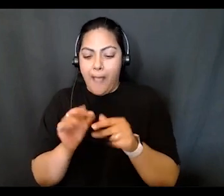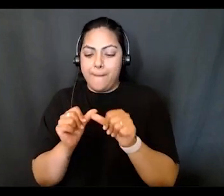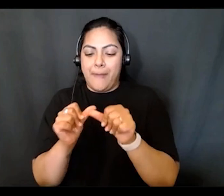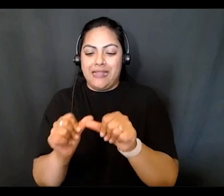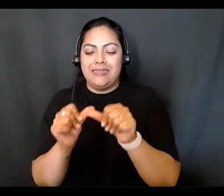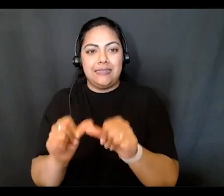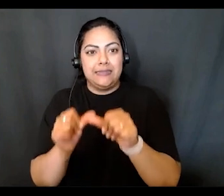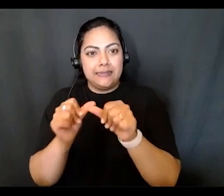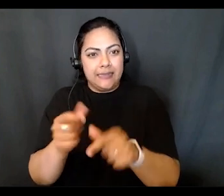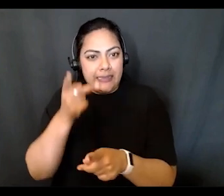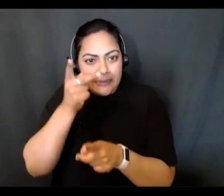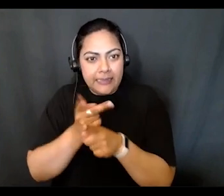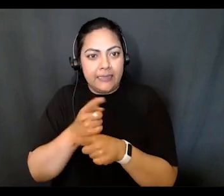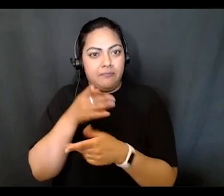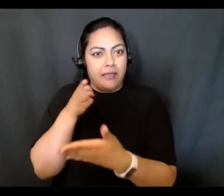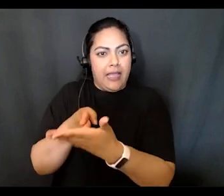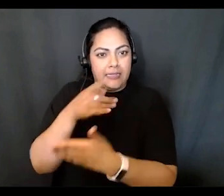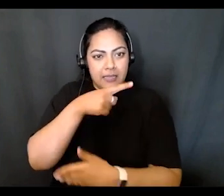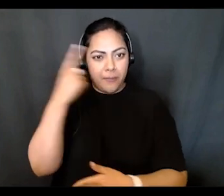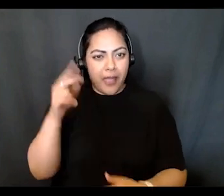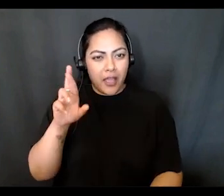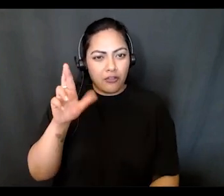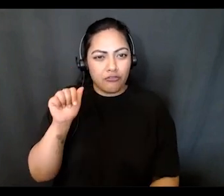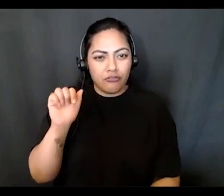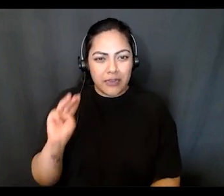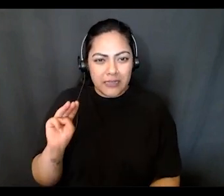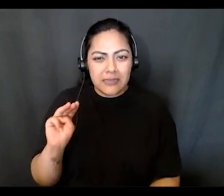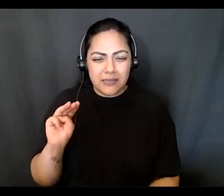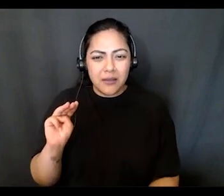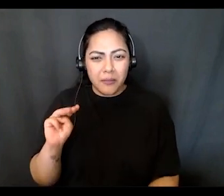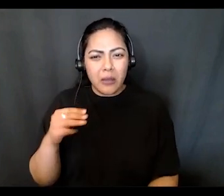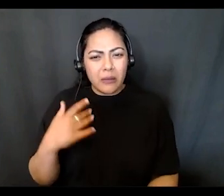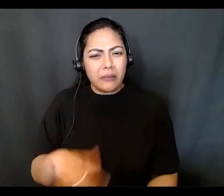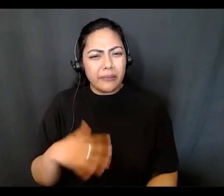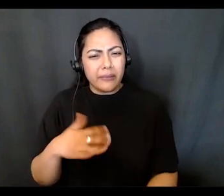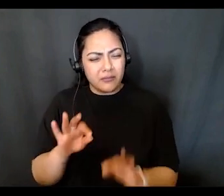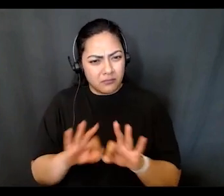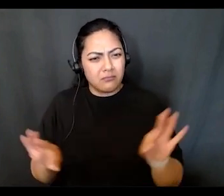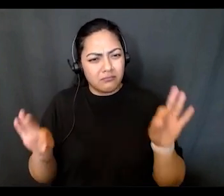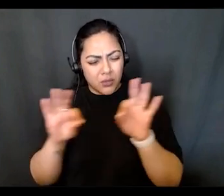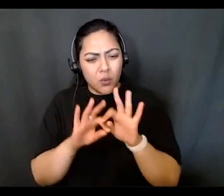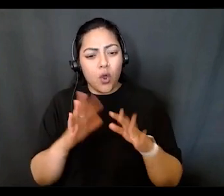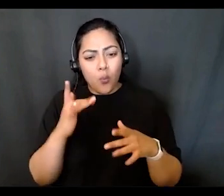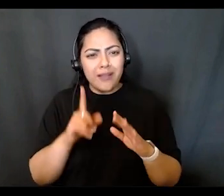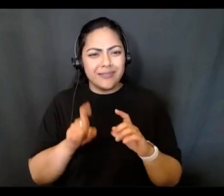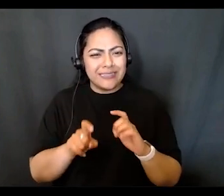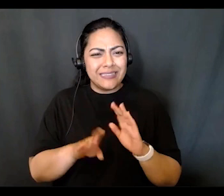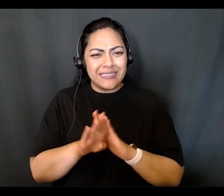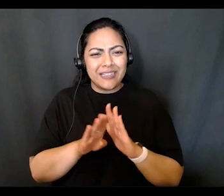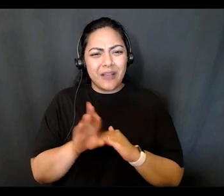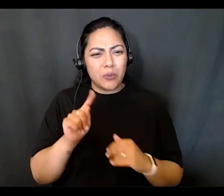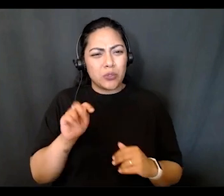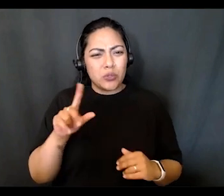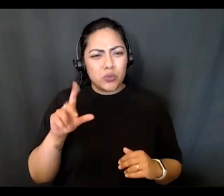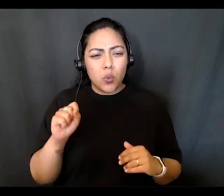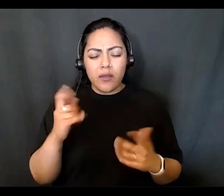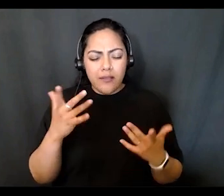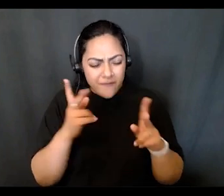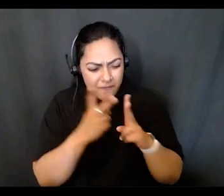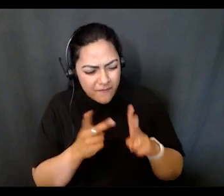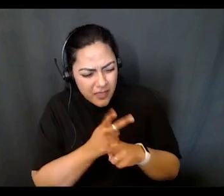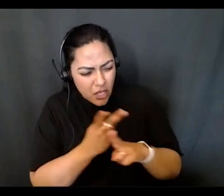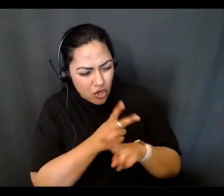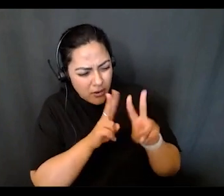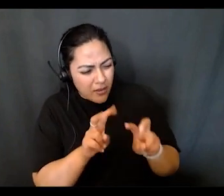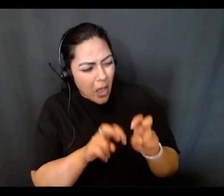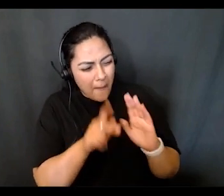I think about racism as something which is so knowable, right? I think that's important because we need to develop the tools to see, okay, what ideas are at play? How